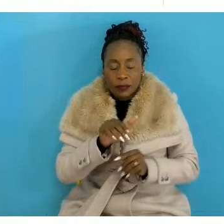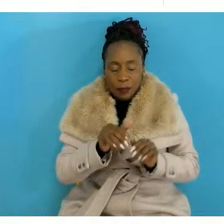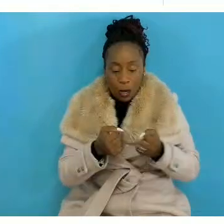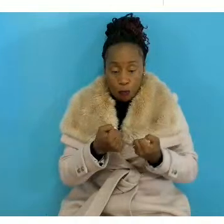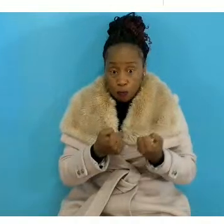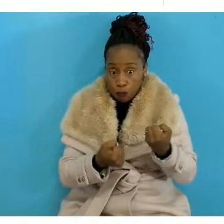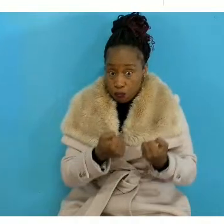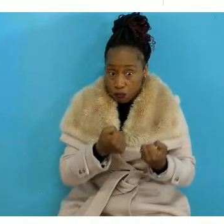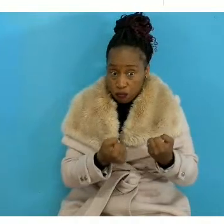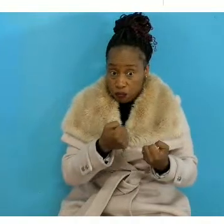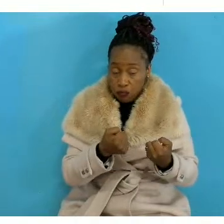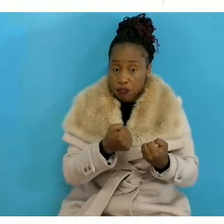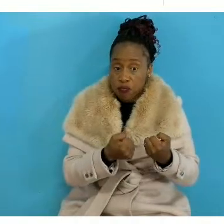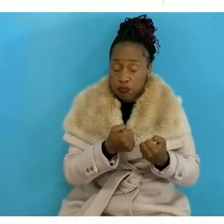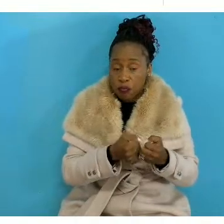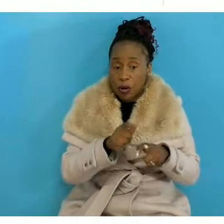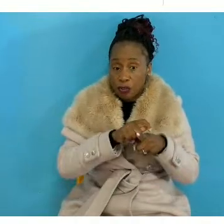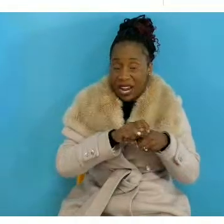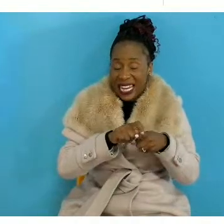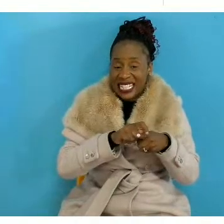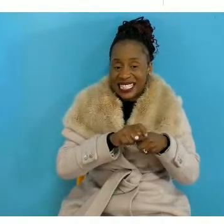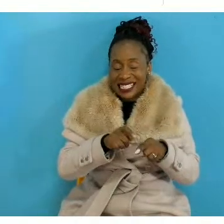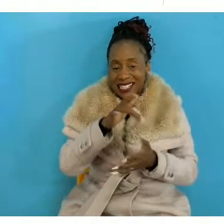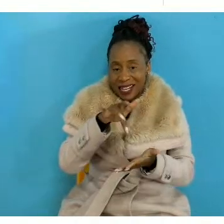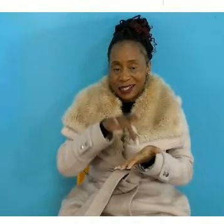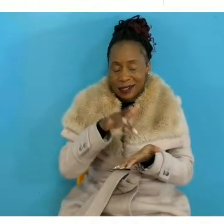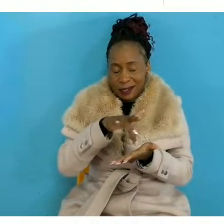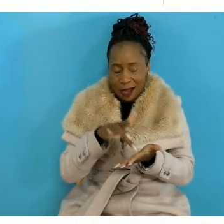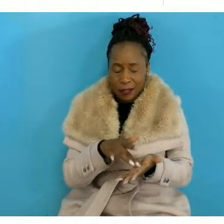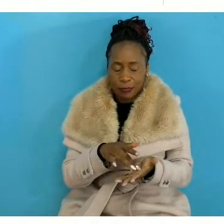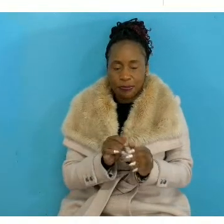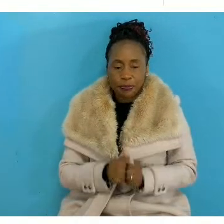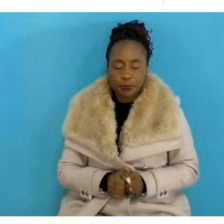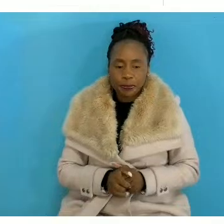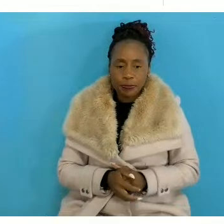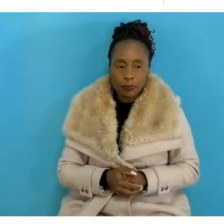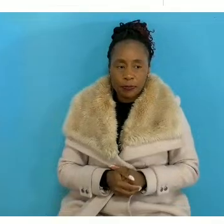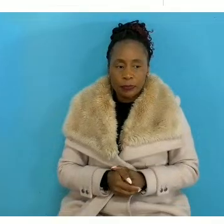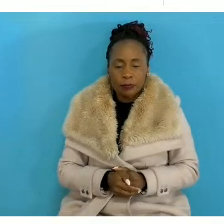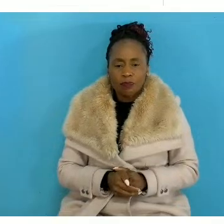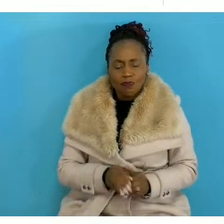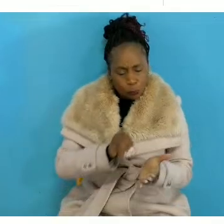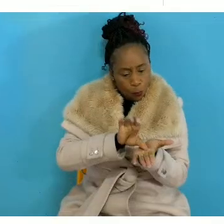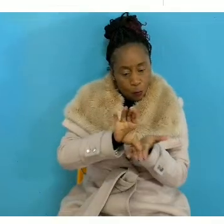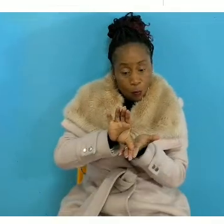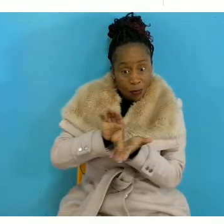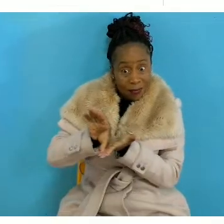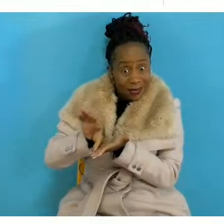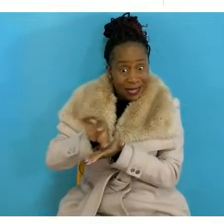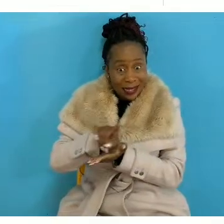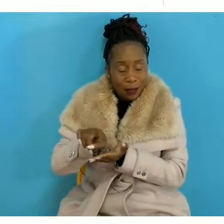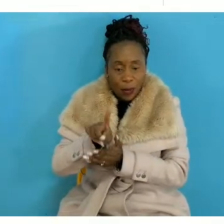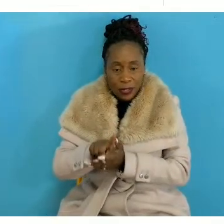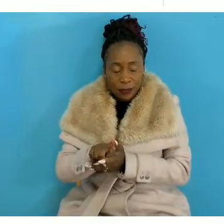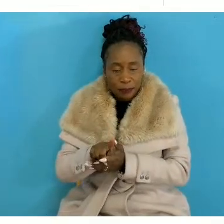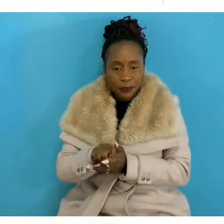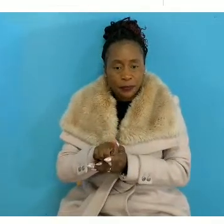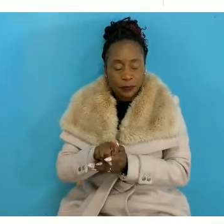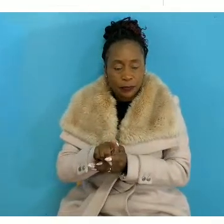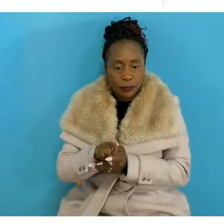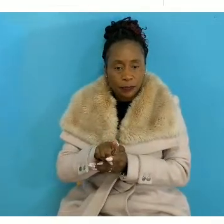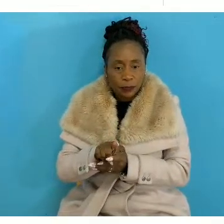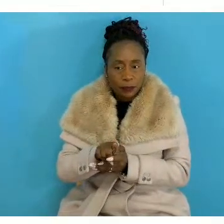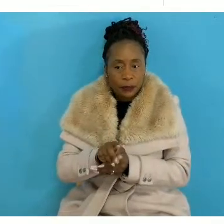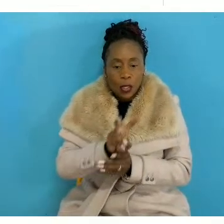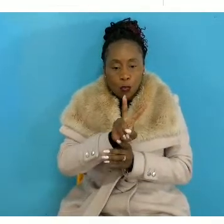automotive training centers, Chair. Chair, what is our allocation? We are allocated in